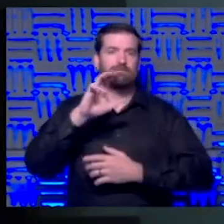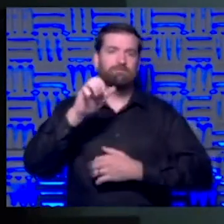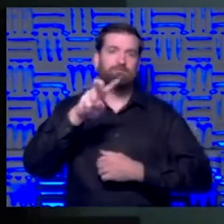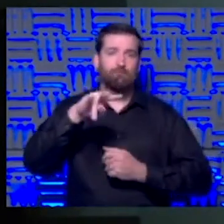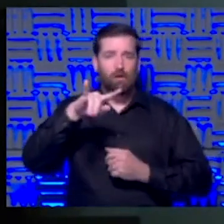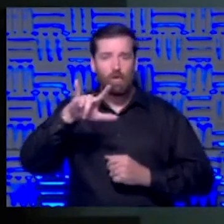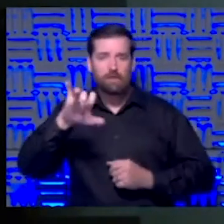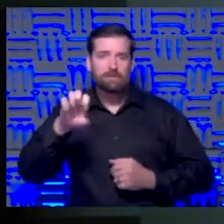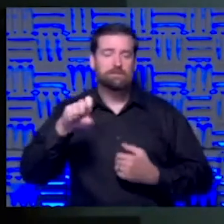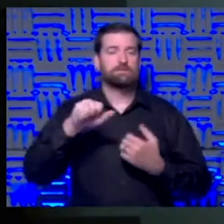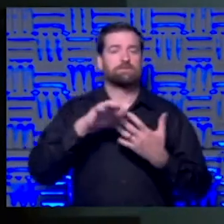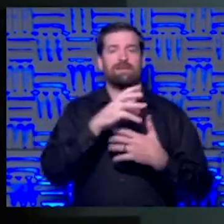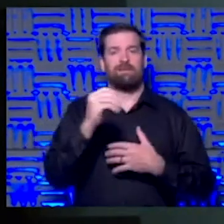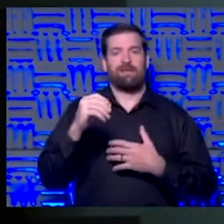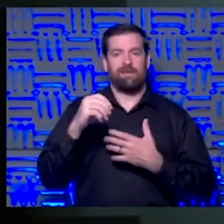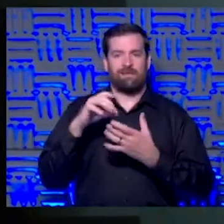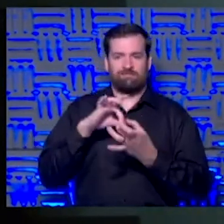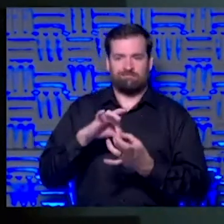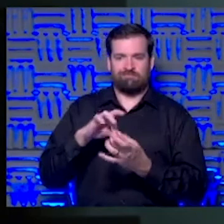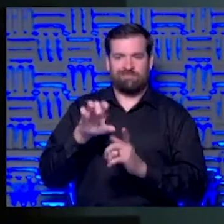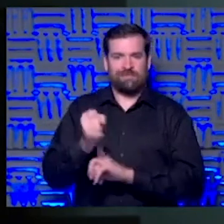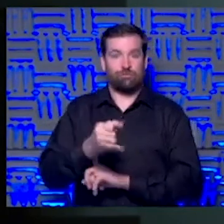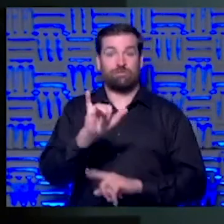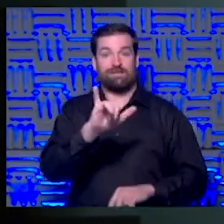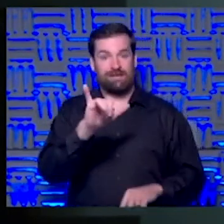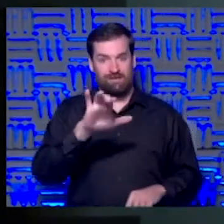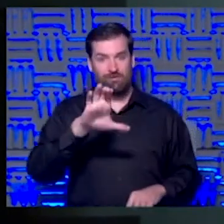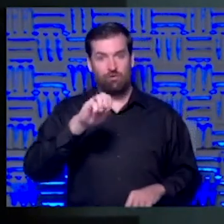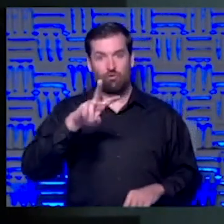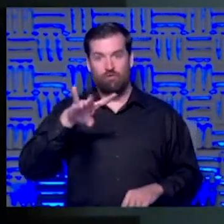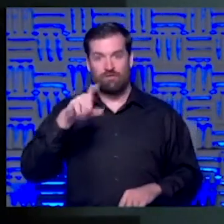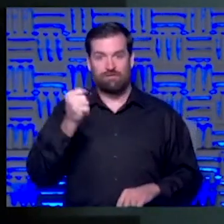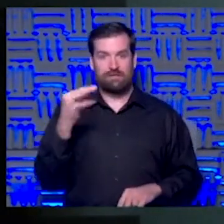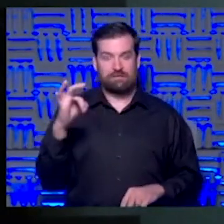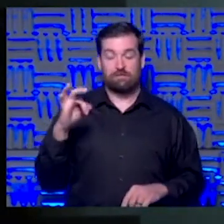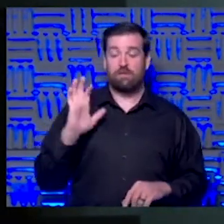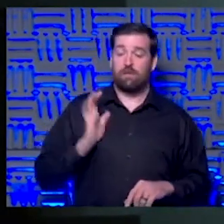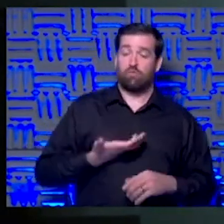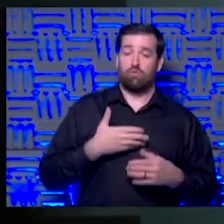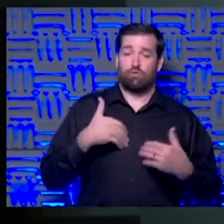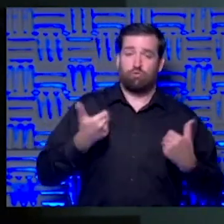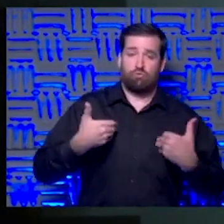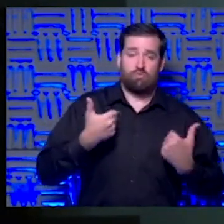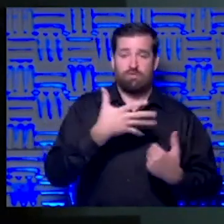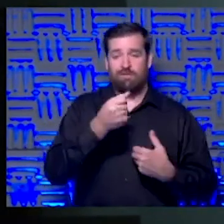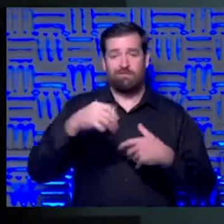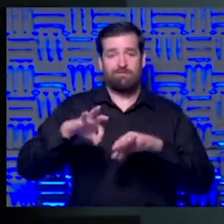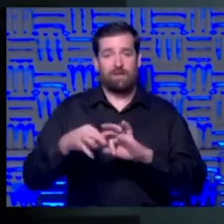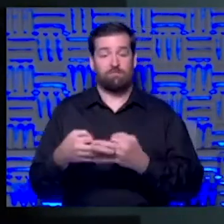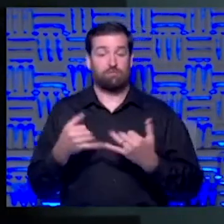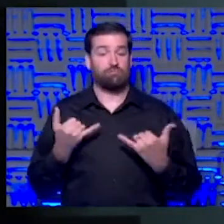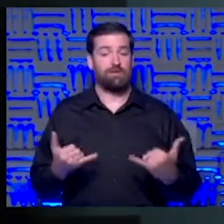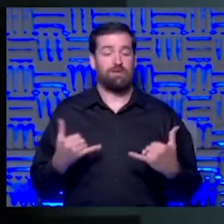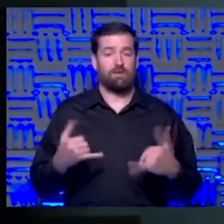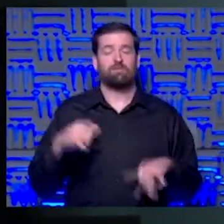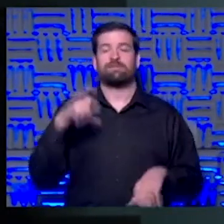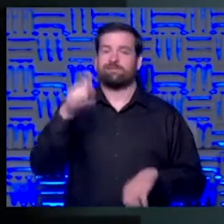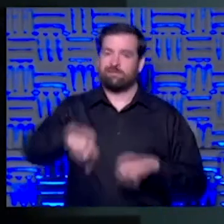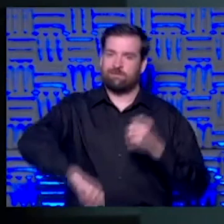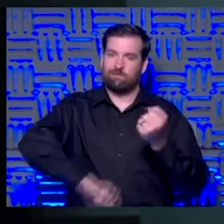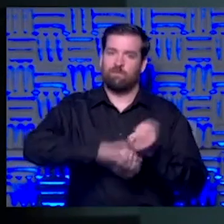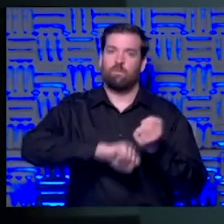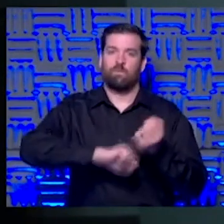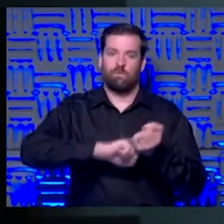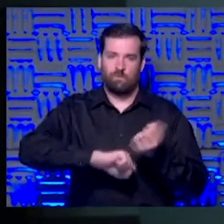as related conditions such as COVID-19. One thing I would note is that our youth and our families definitely during this time need to be supported.